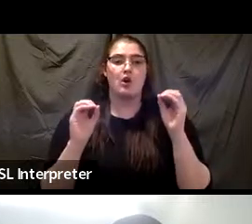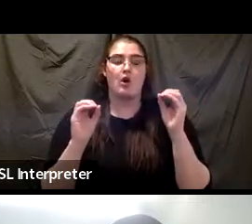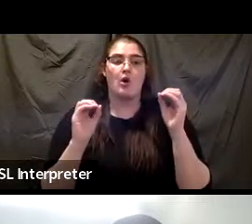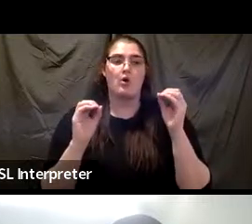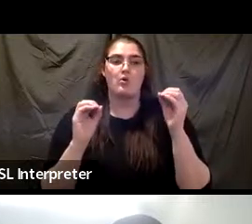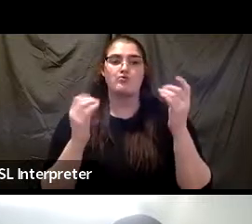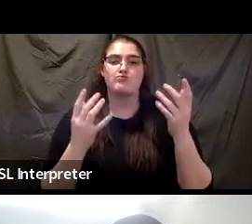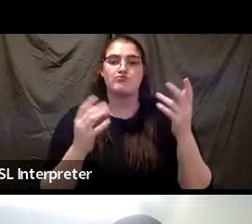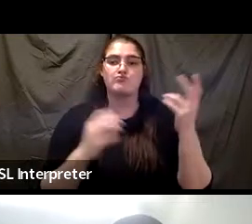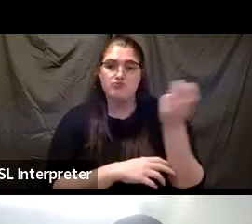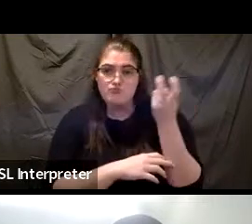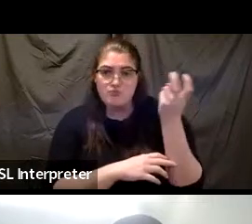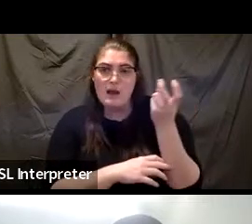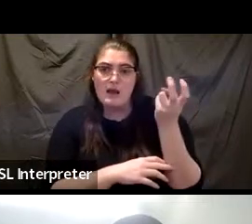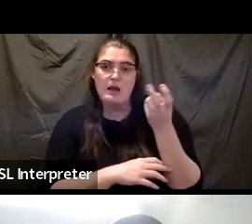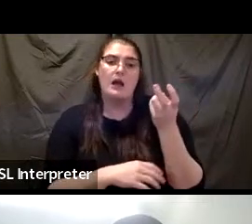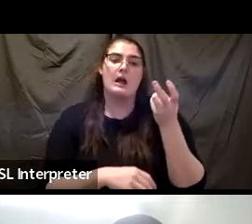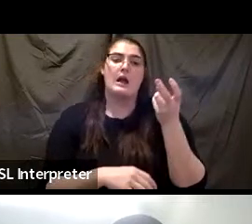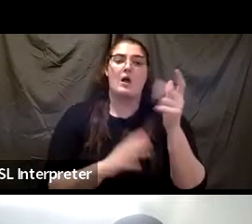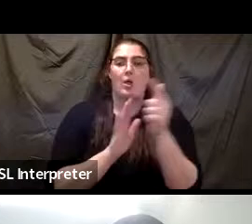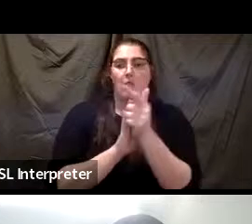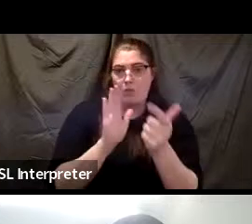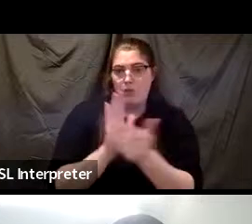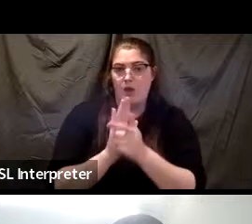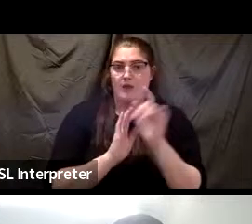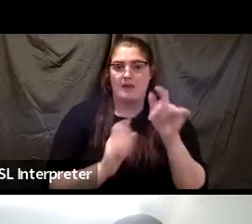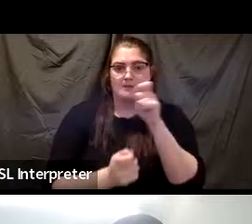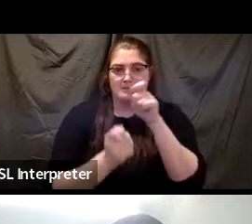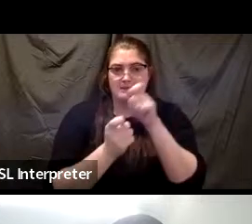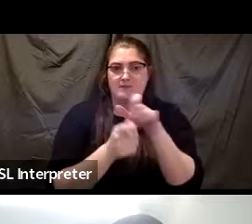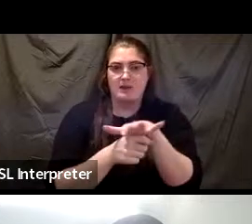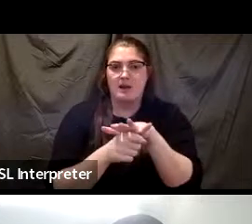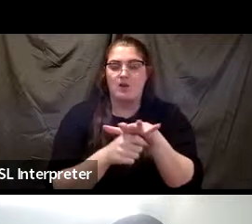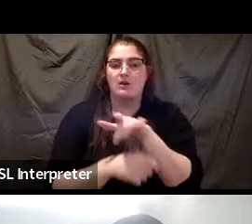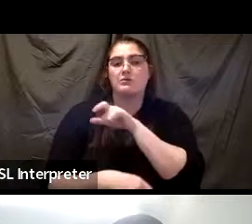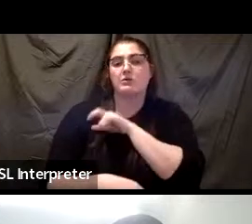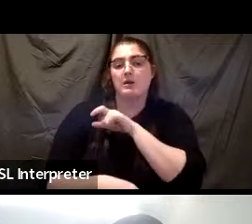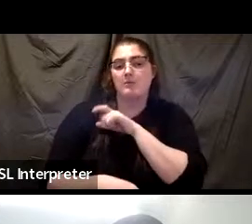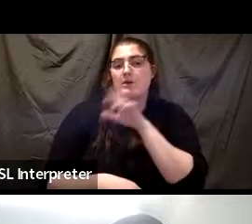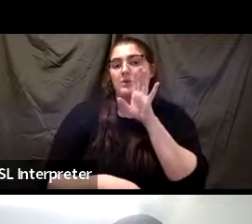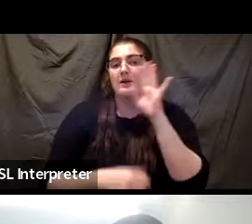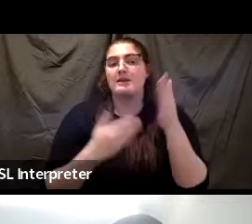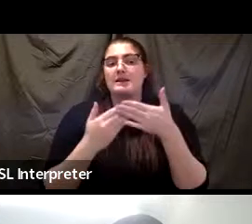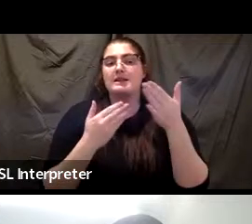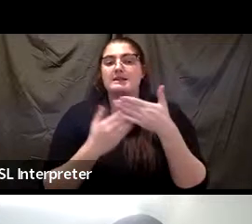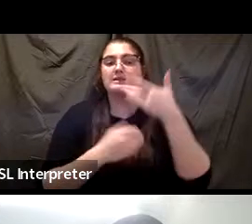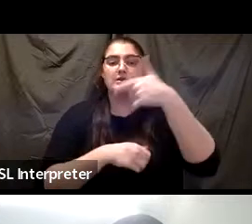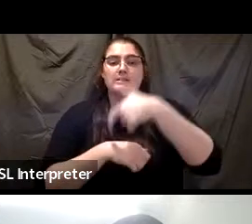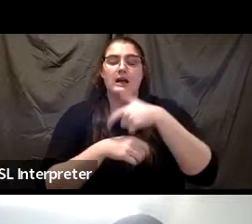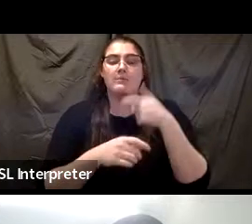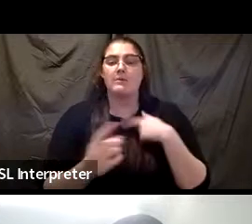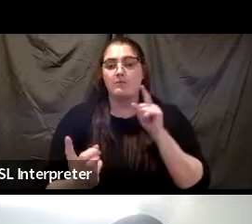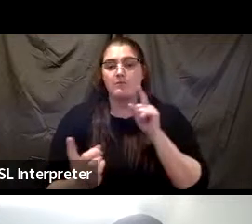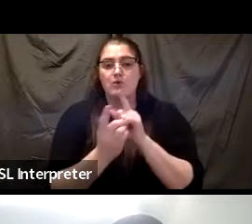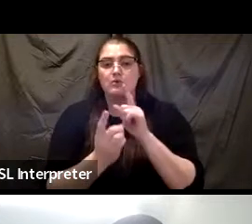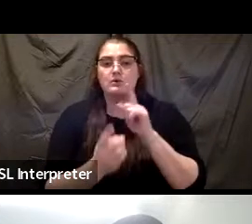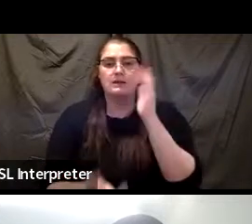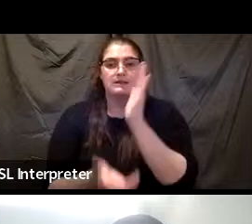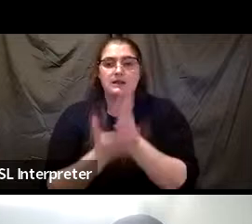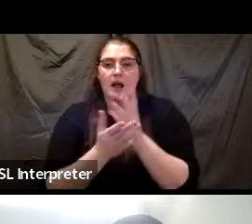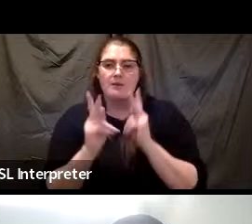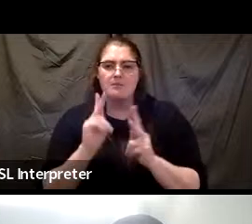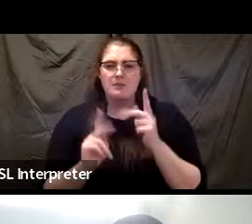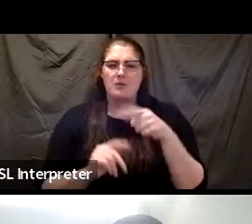that specific area where officers will have an easier time of approaching and stopping people that they